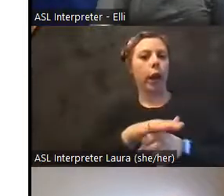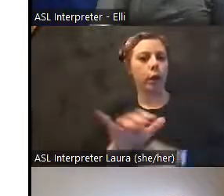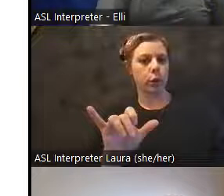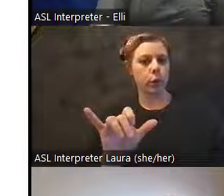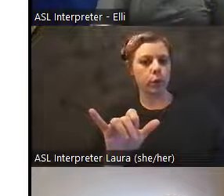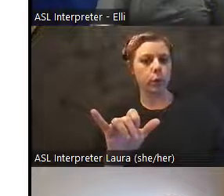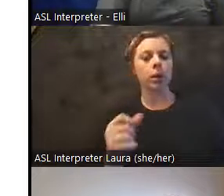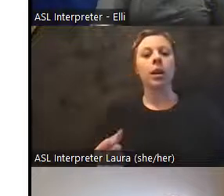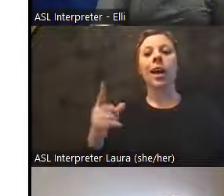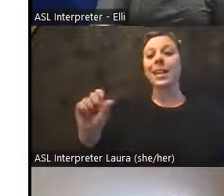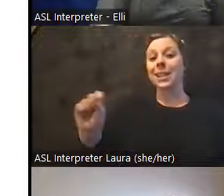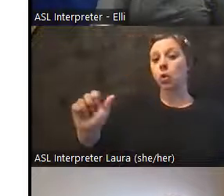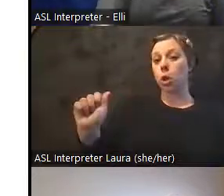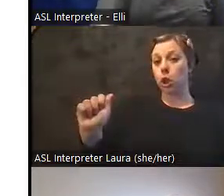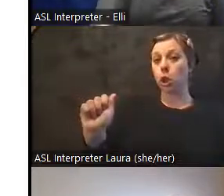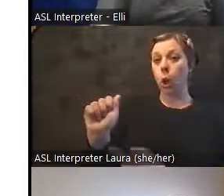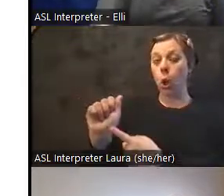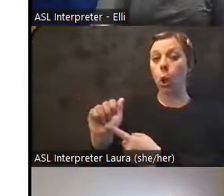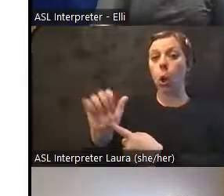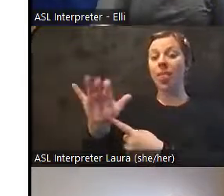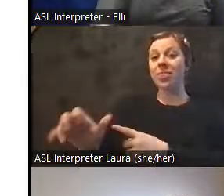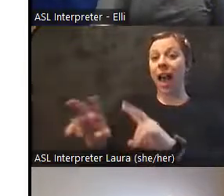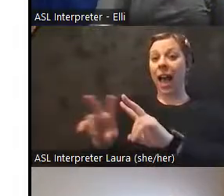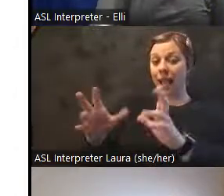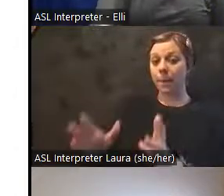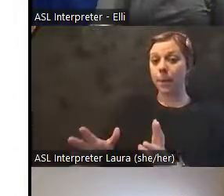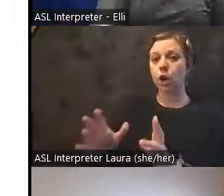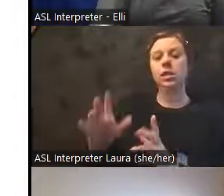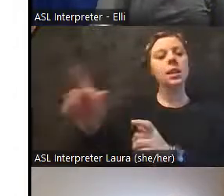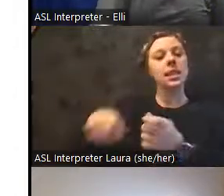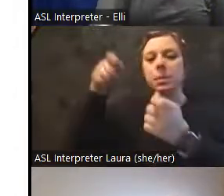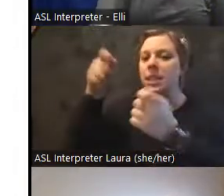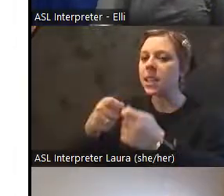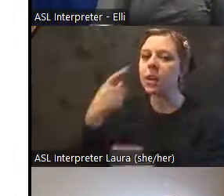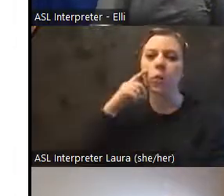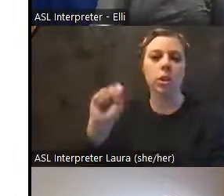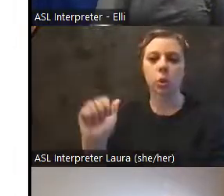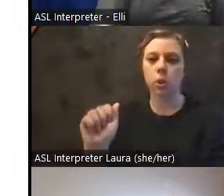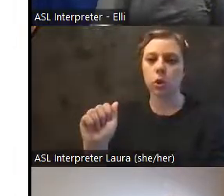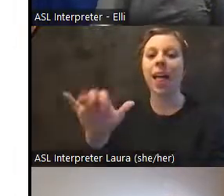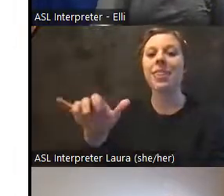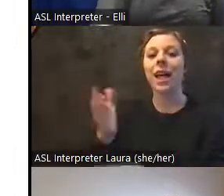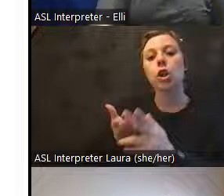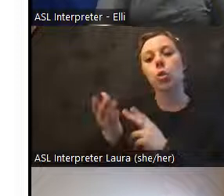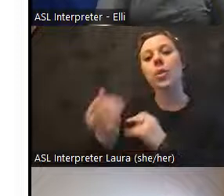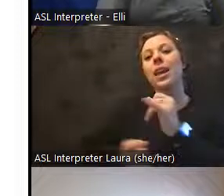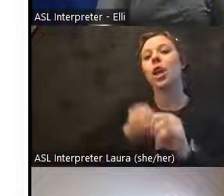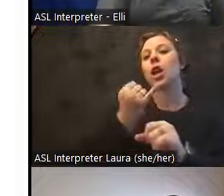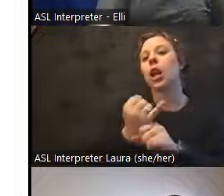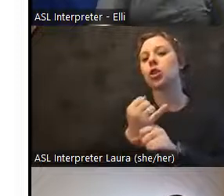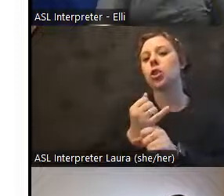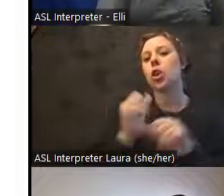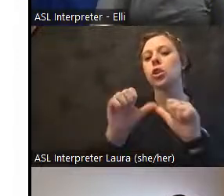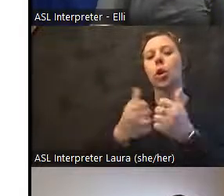our professional body. It's a certification by exam, and that's through the International Association of Forensic Nursing.